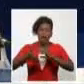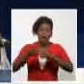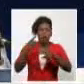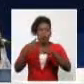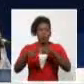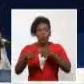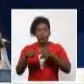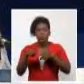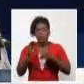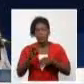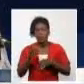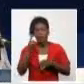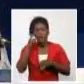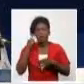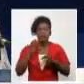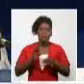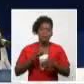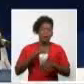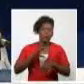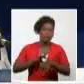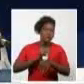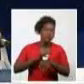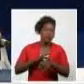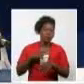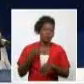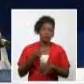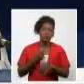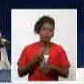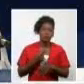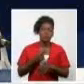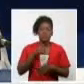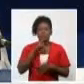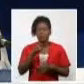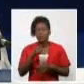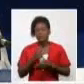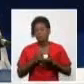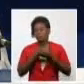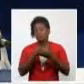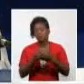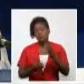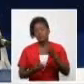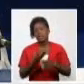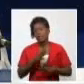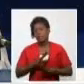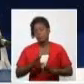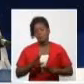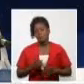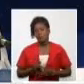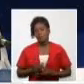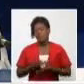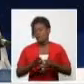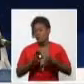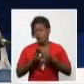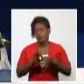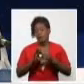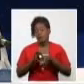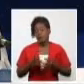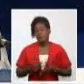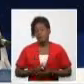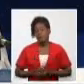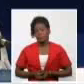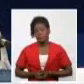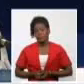A 94-year-old female patient from San Miguel del Padrón in Havana. She